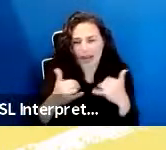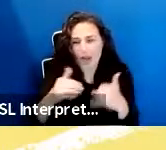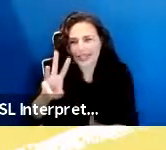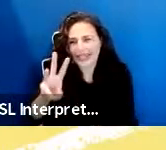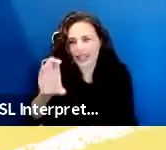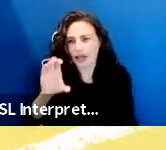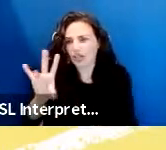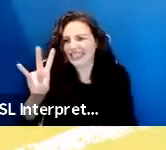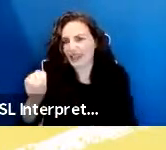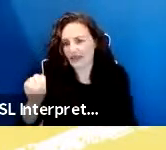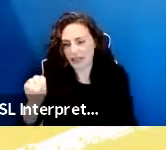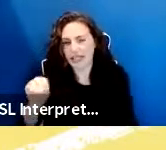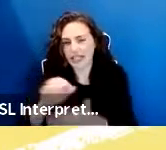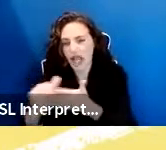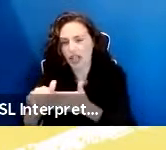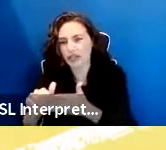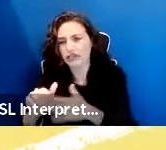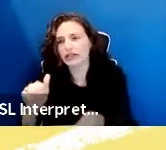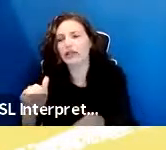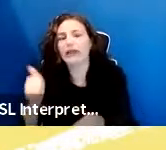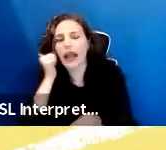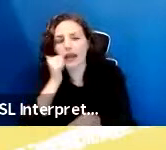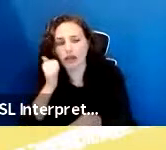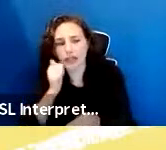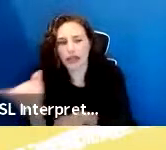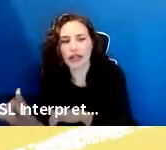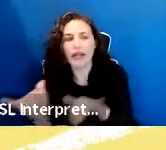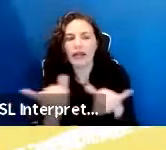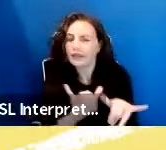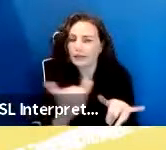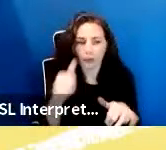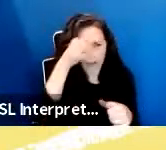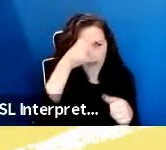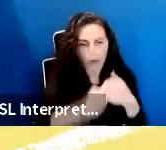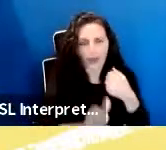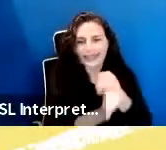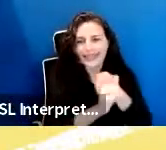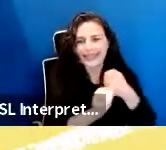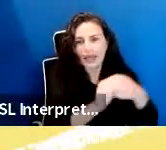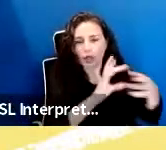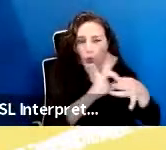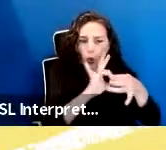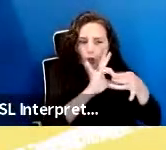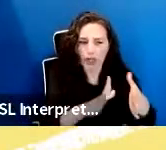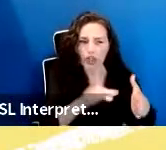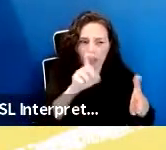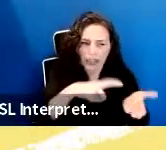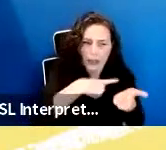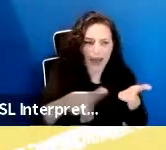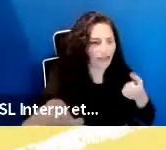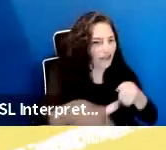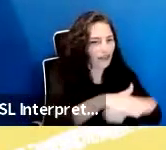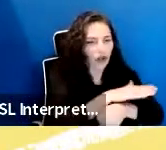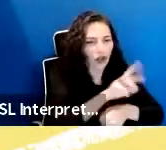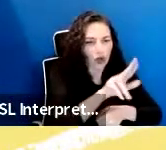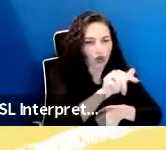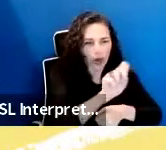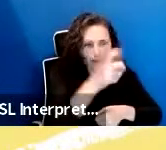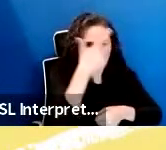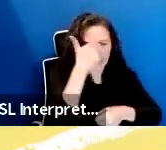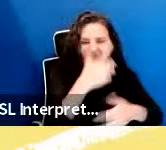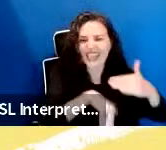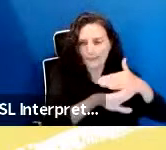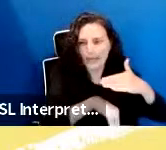$670 per day. Again, we do have the carve out. Stunt coordinators are paid at the full rates under the basic agreement. And